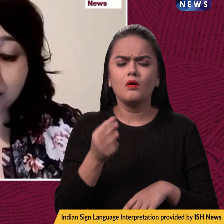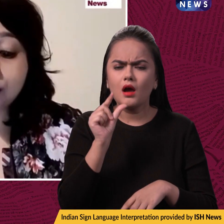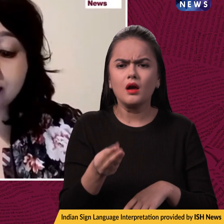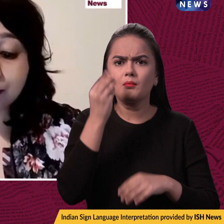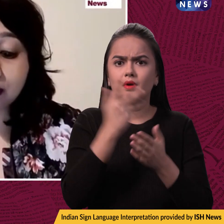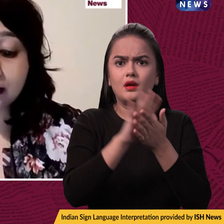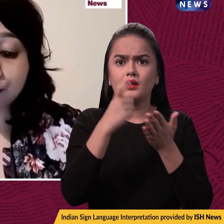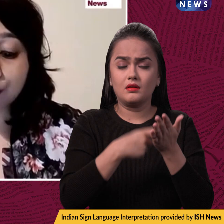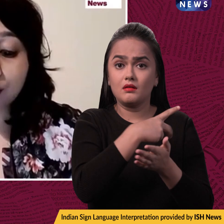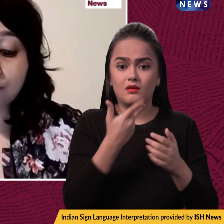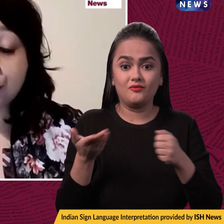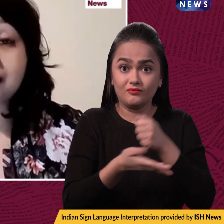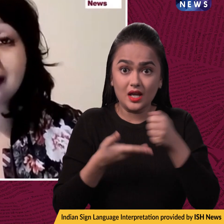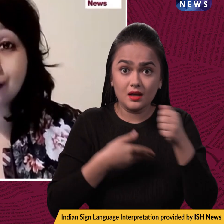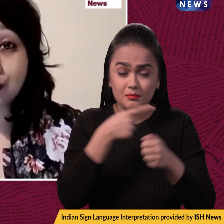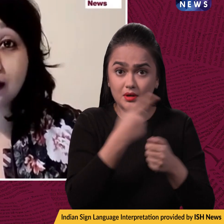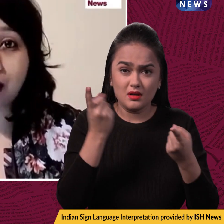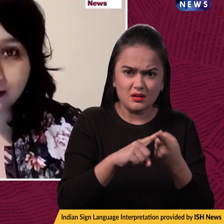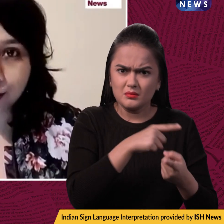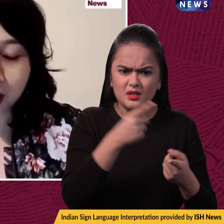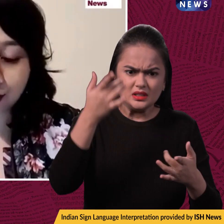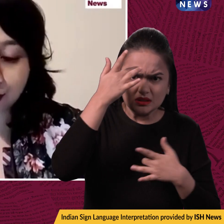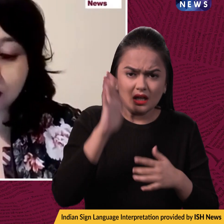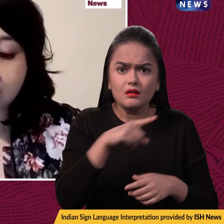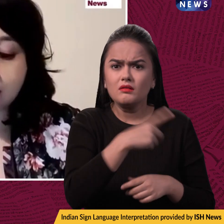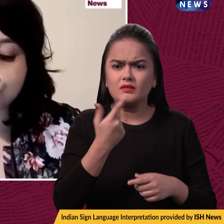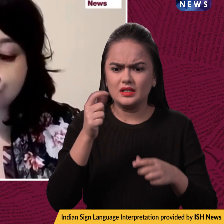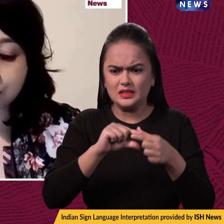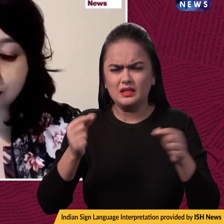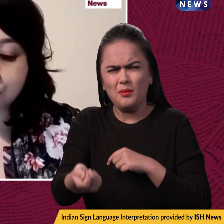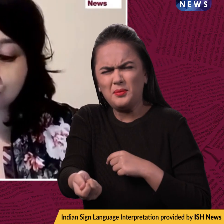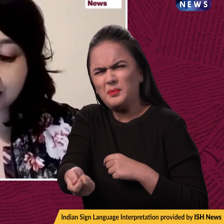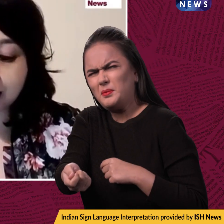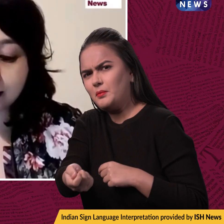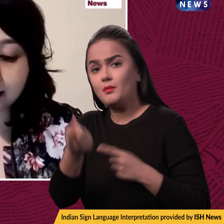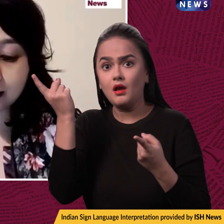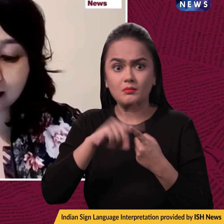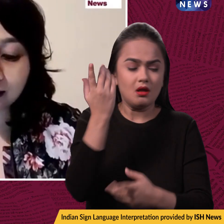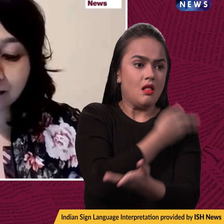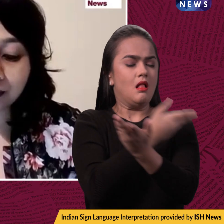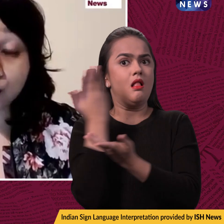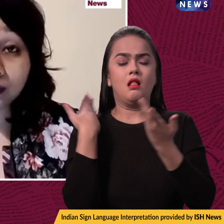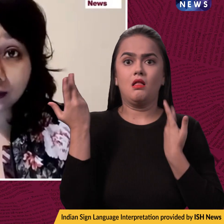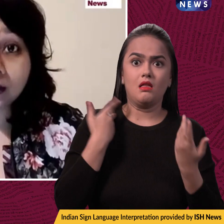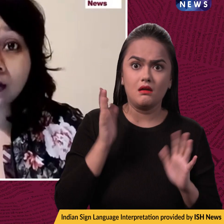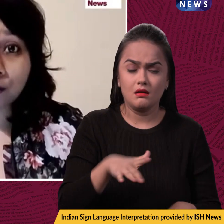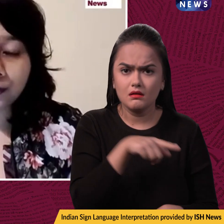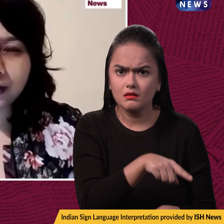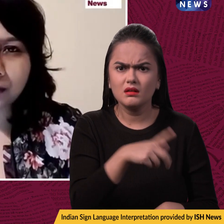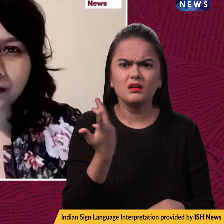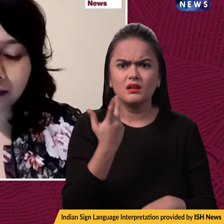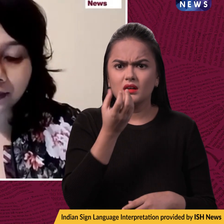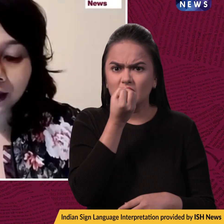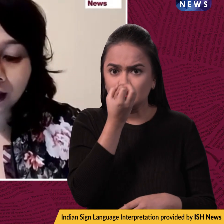A farmer was seriously injured after police allegedly lathi charged at a protest that was being held against the visit of